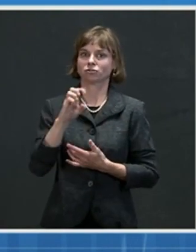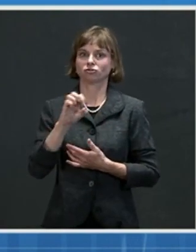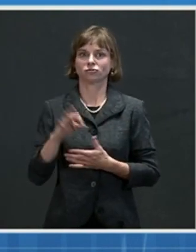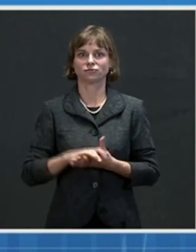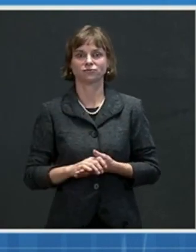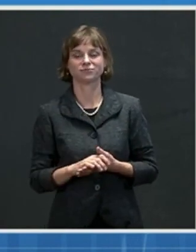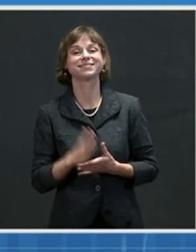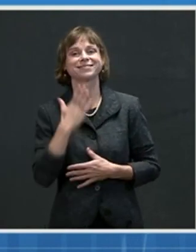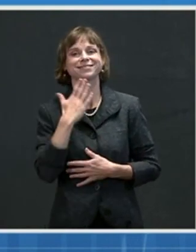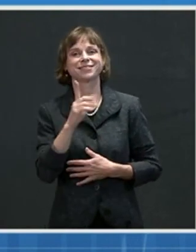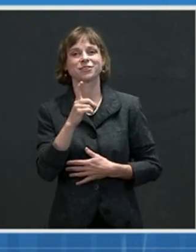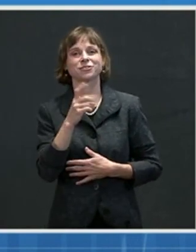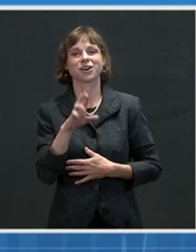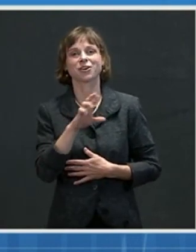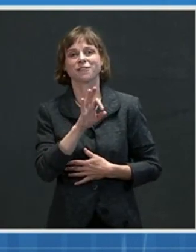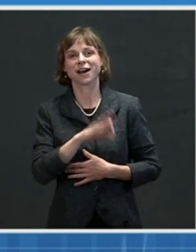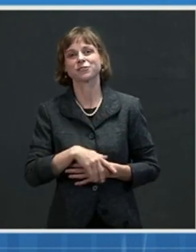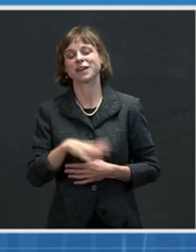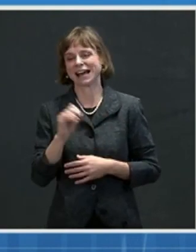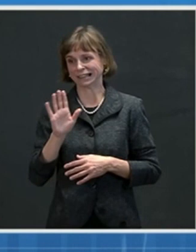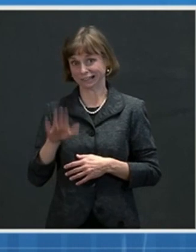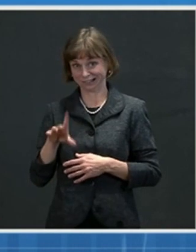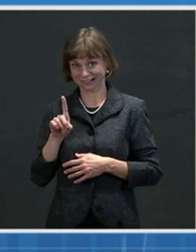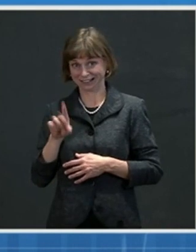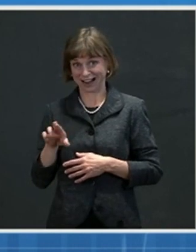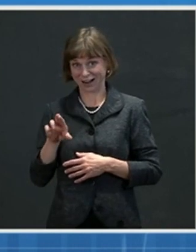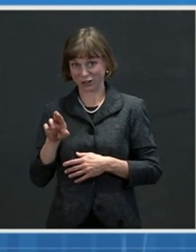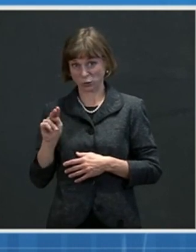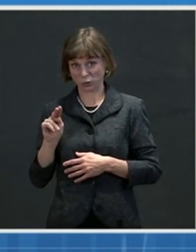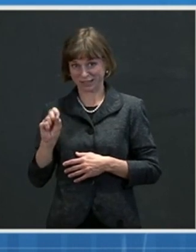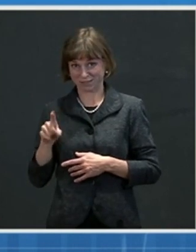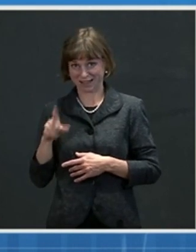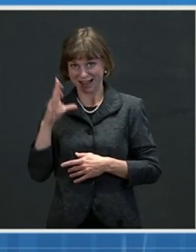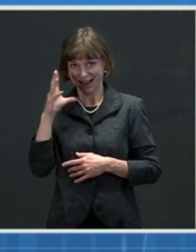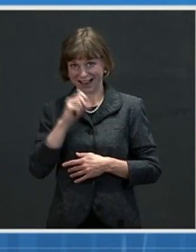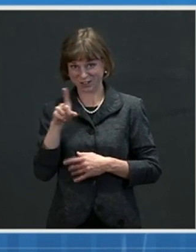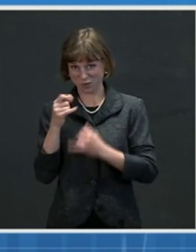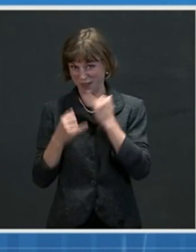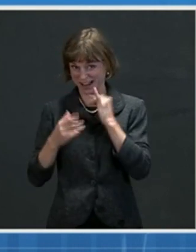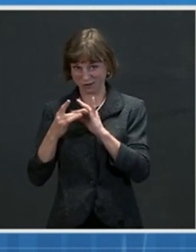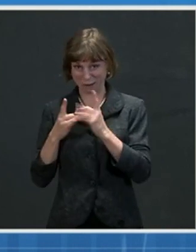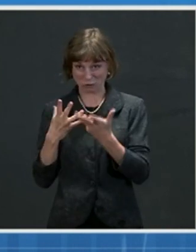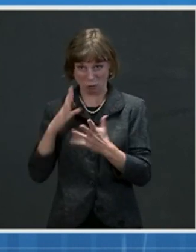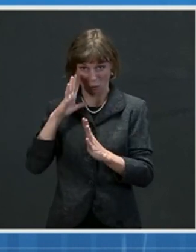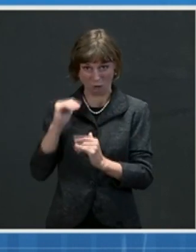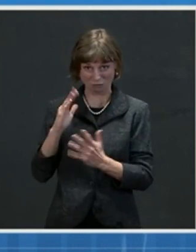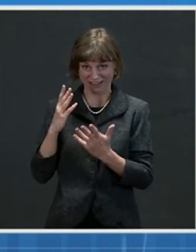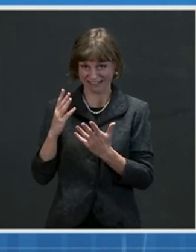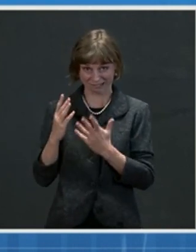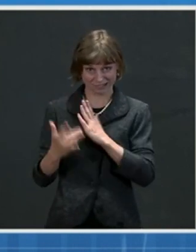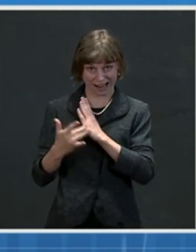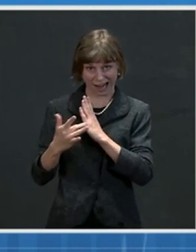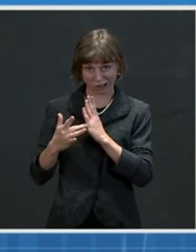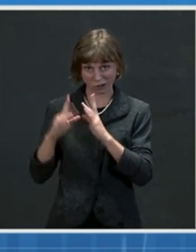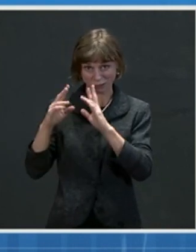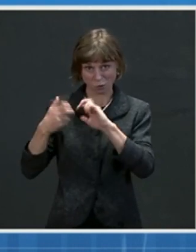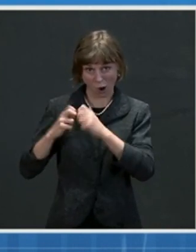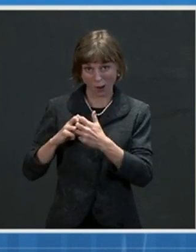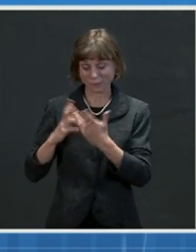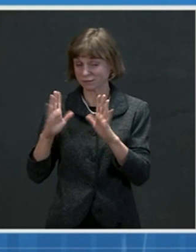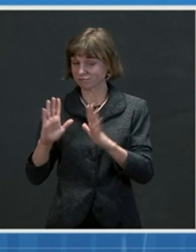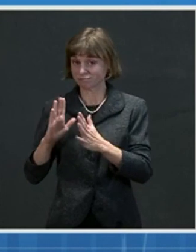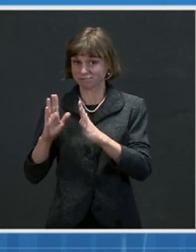Dr. Fauci. And Dr. Nunes-Smith, I understand that you were at the end of your comments, so hopefully the technical issues are behind us and you'll be available for